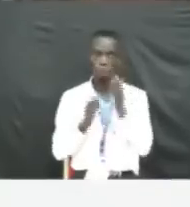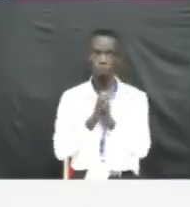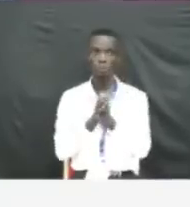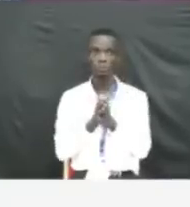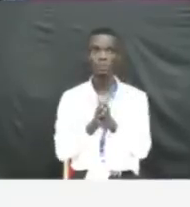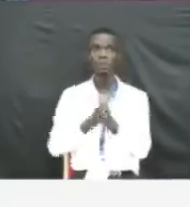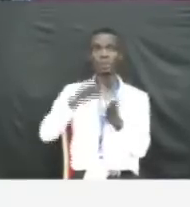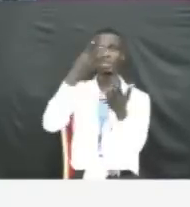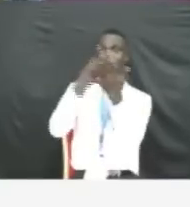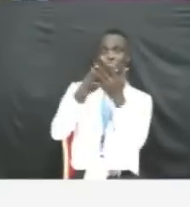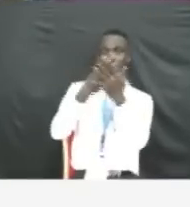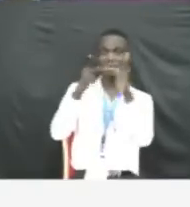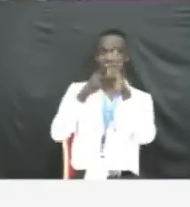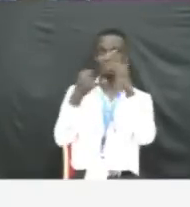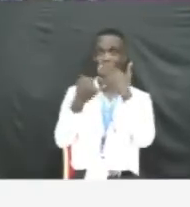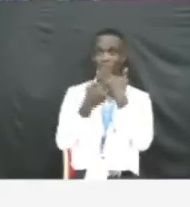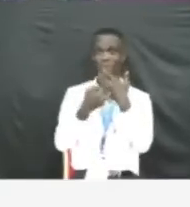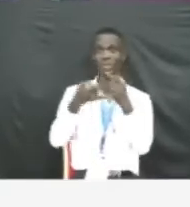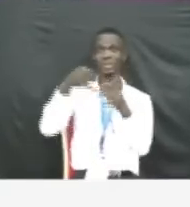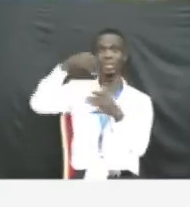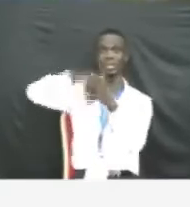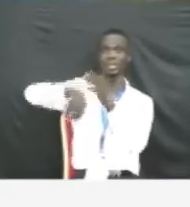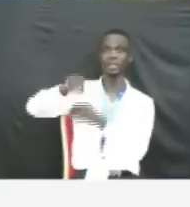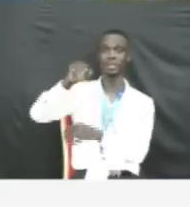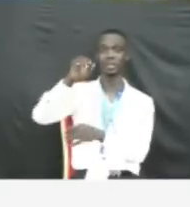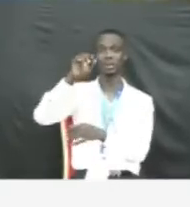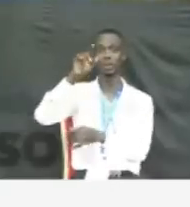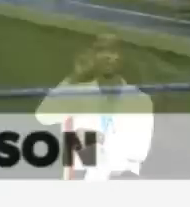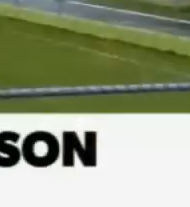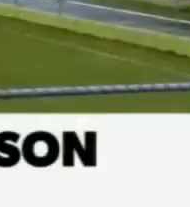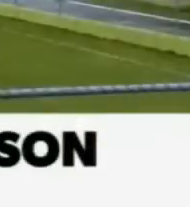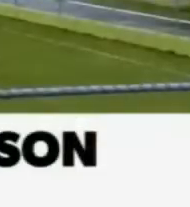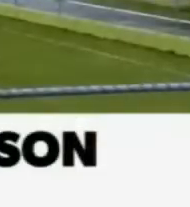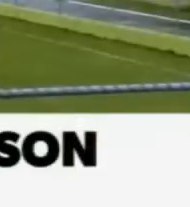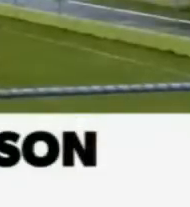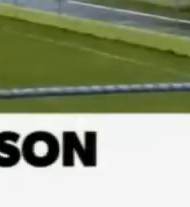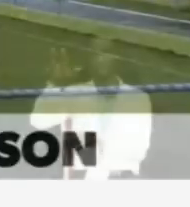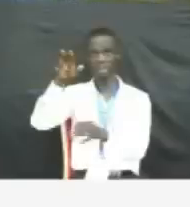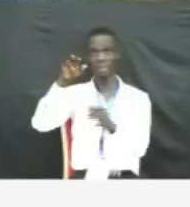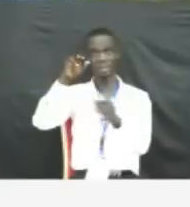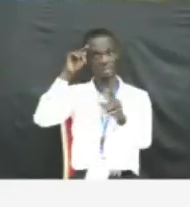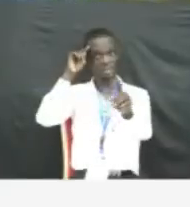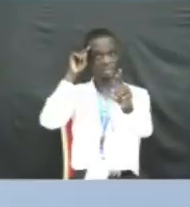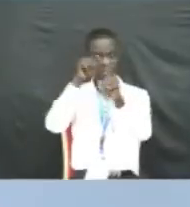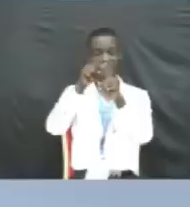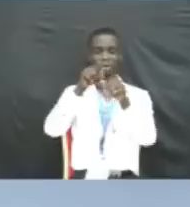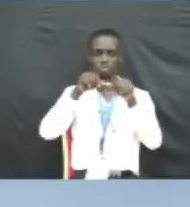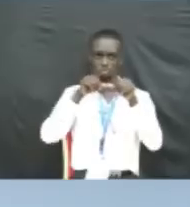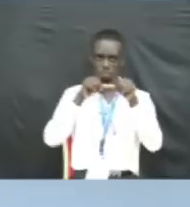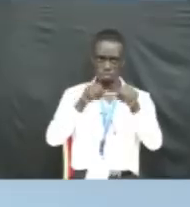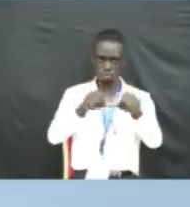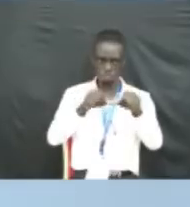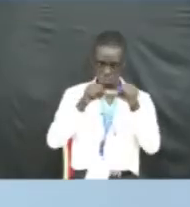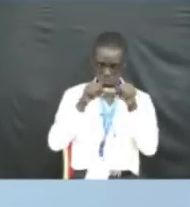prisons project under the vision 2023 agenda continues to make inroads.